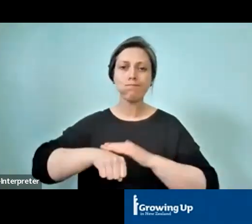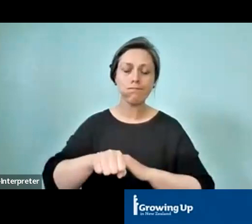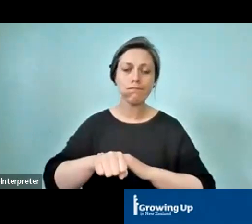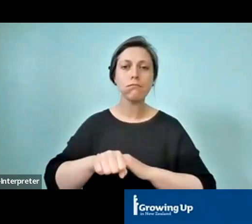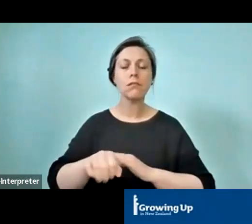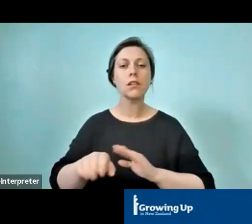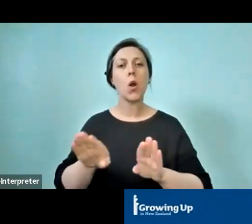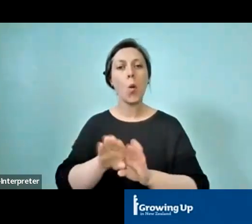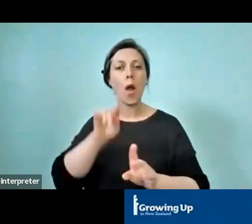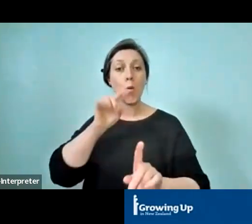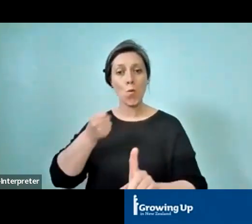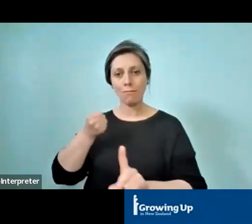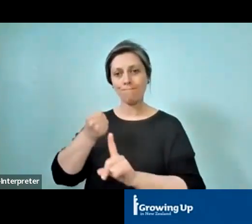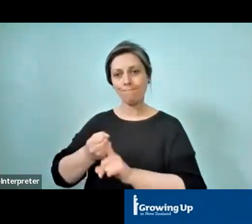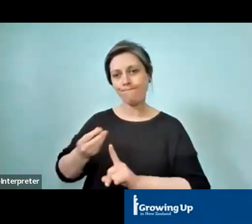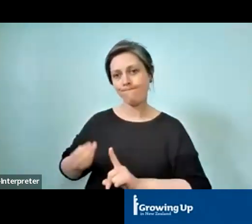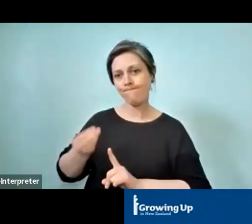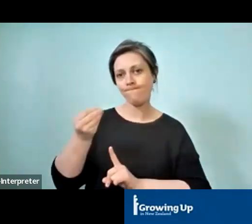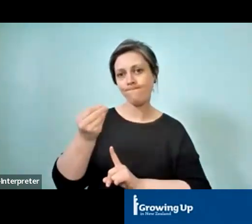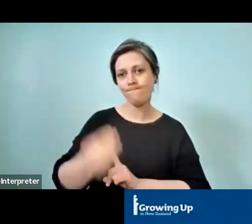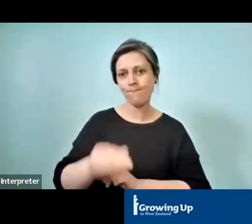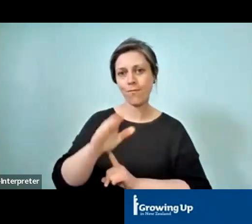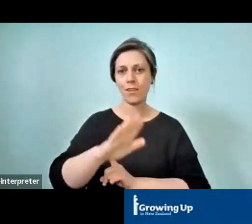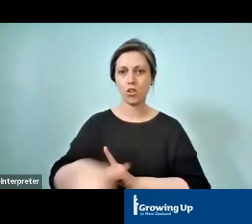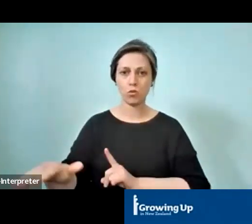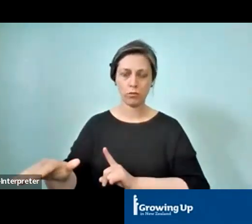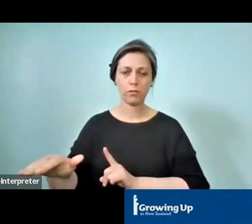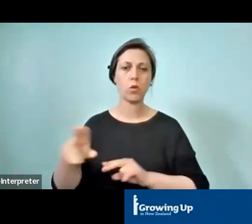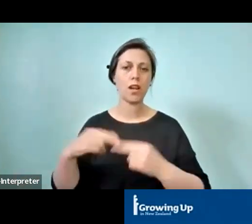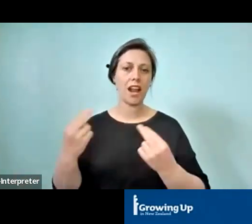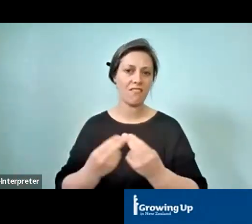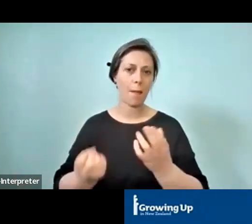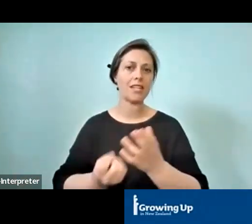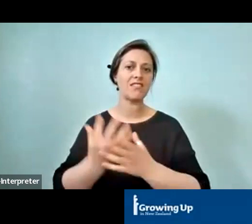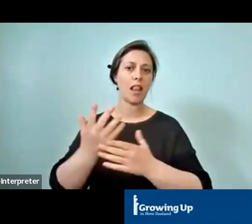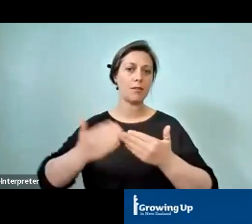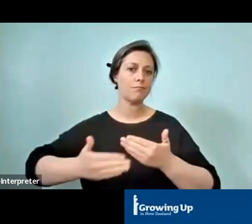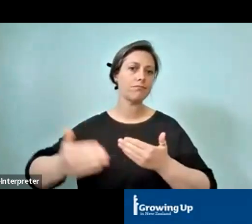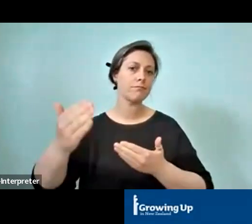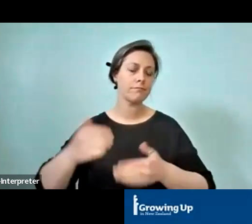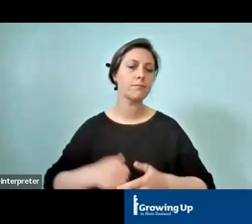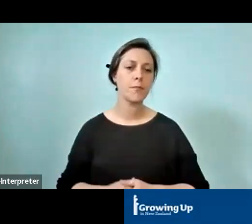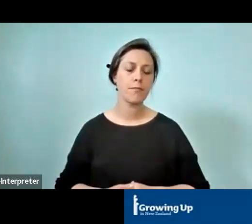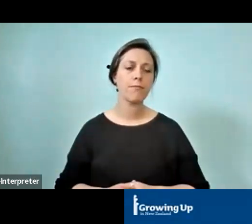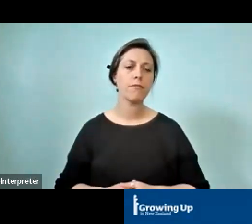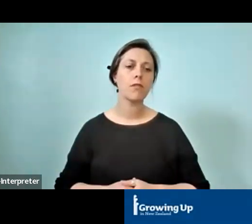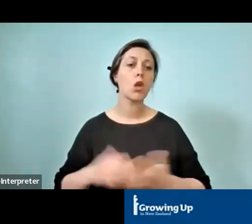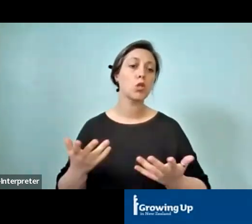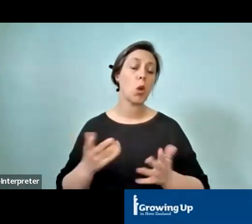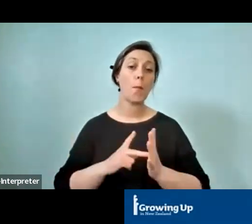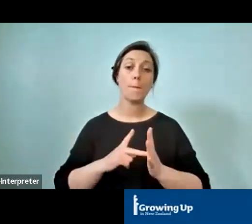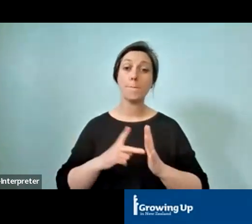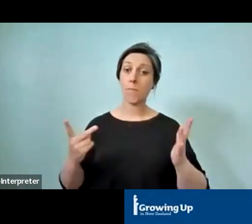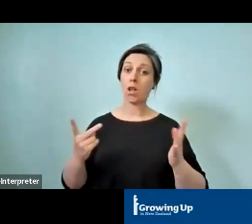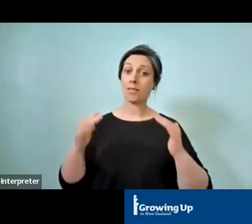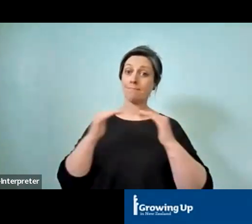really have an impact on the child and family development. So I think for policy, we really